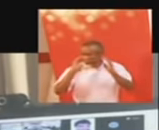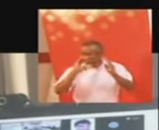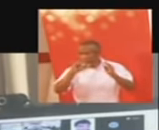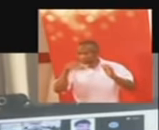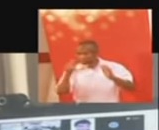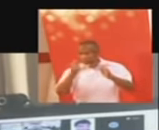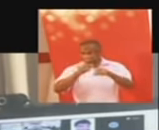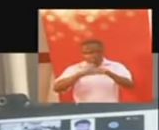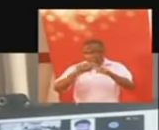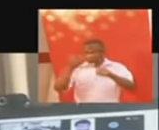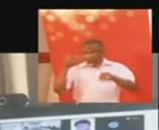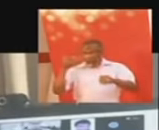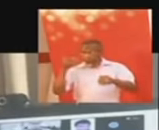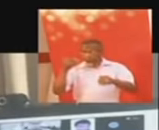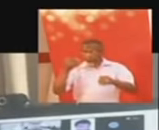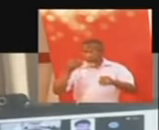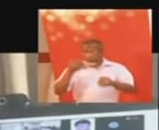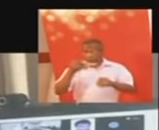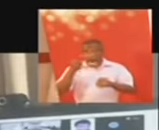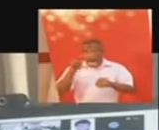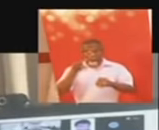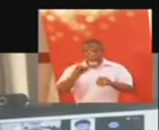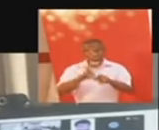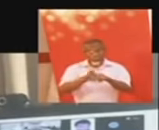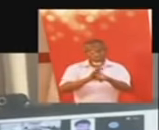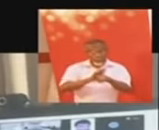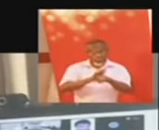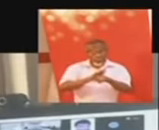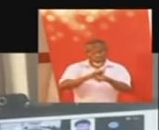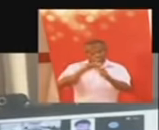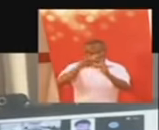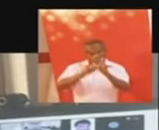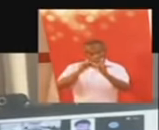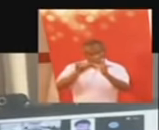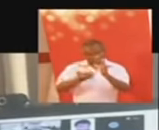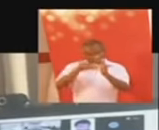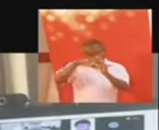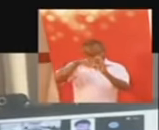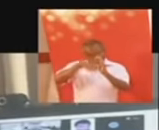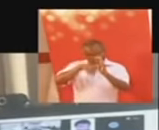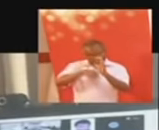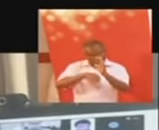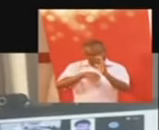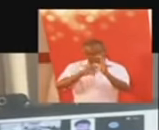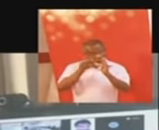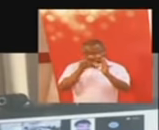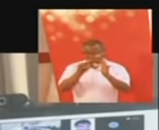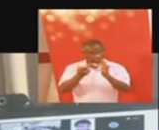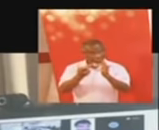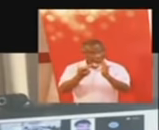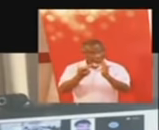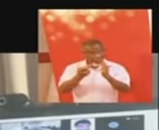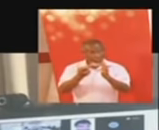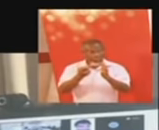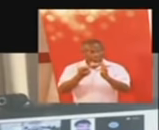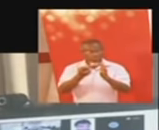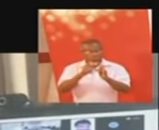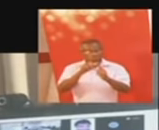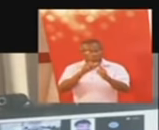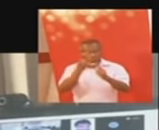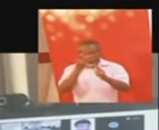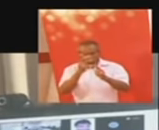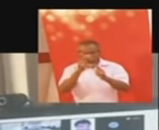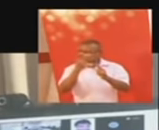of discovered cases of the coronavirus. There was a sort of a downward trend line when we looked at the